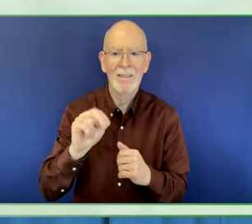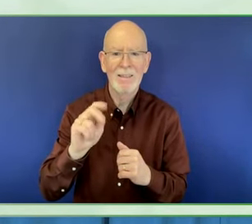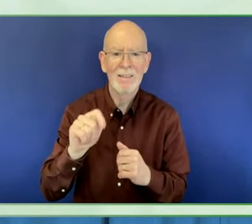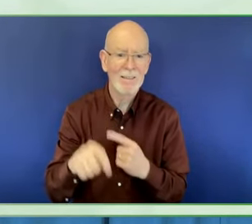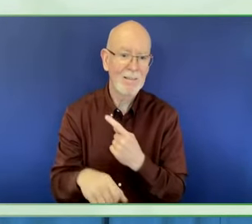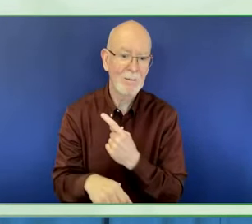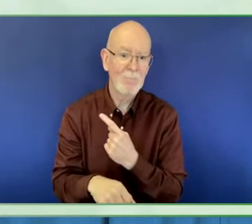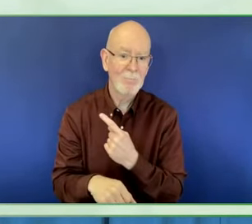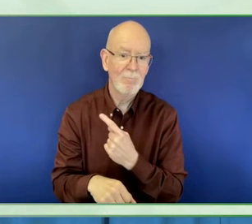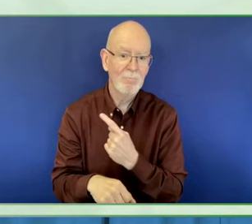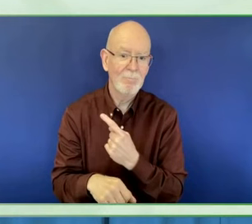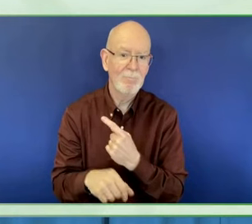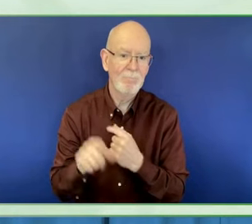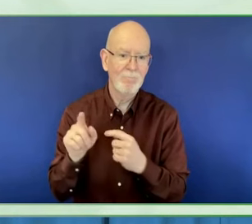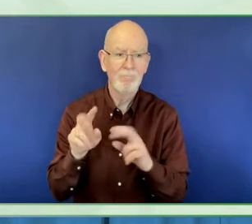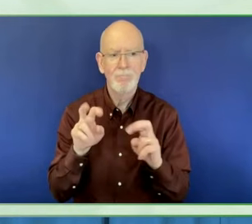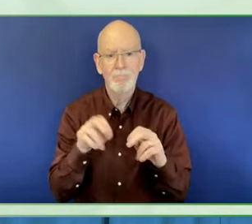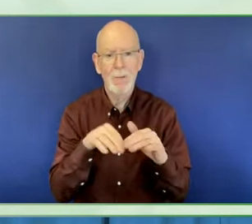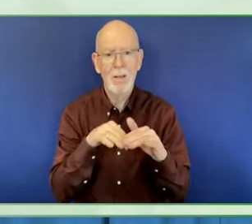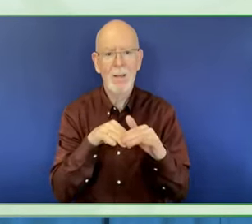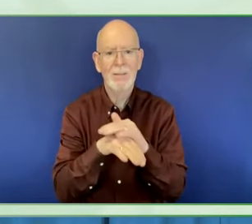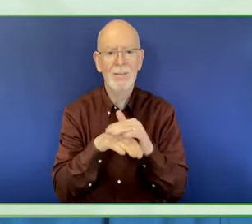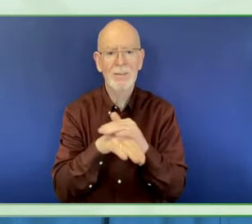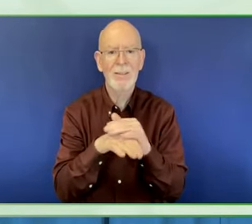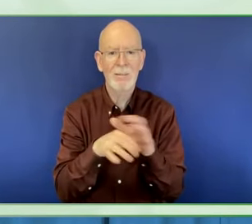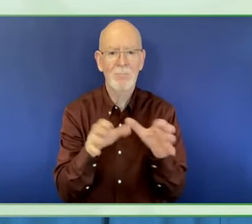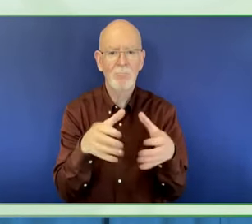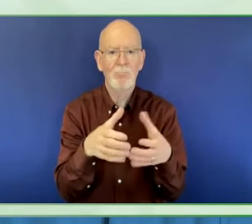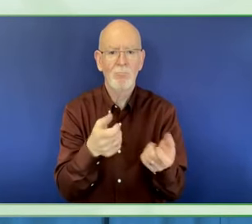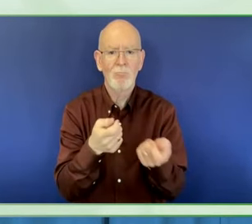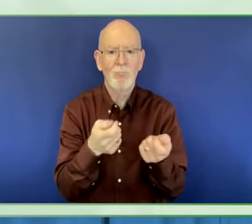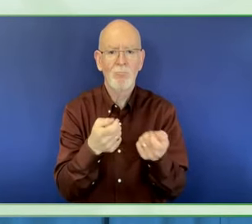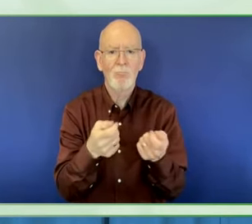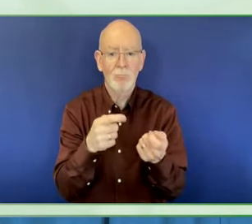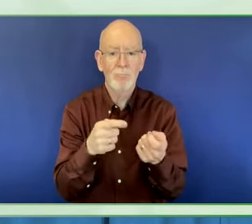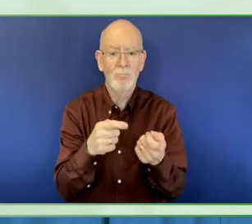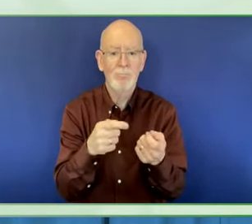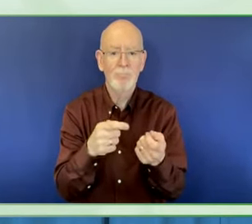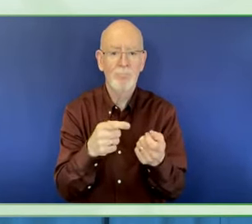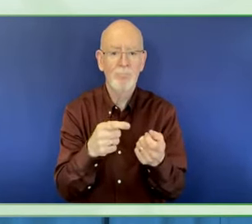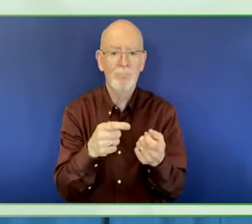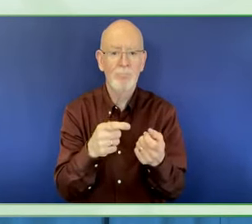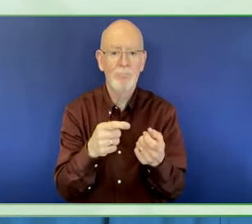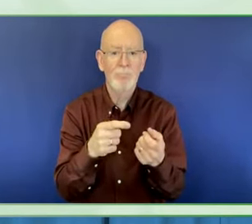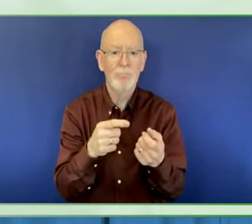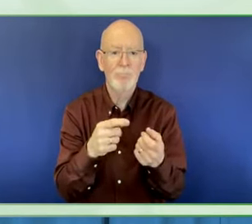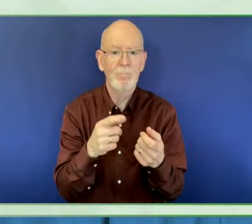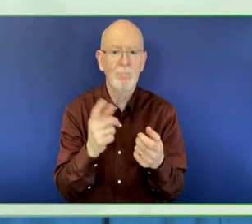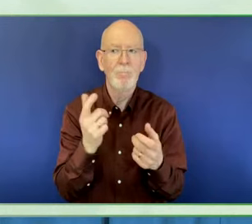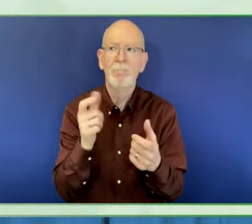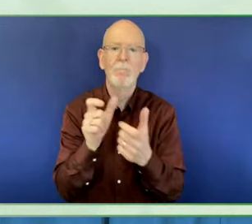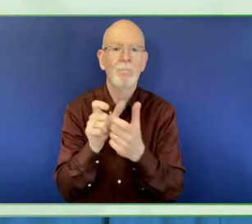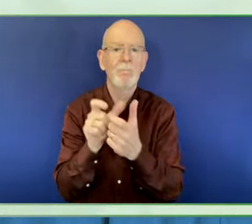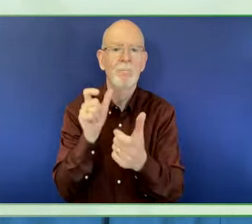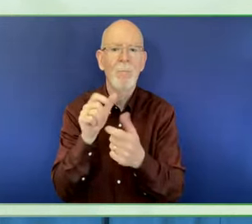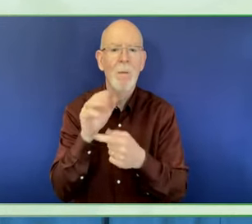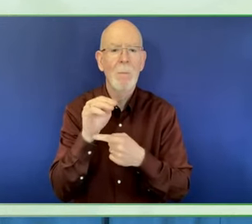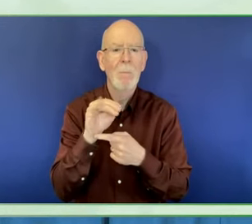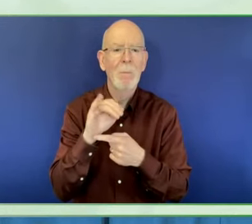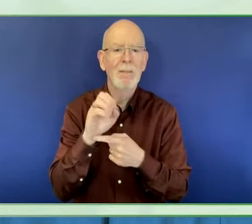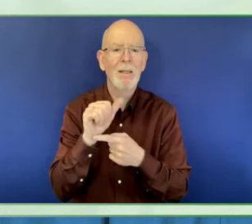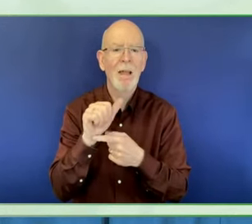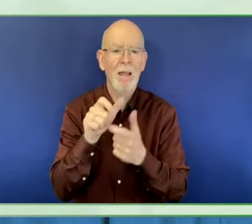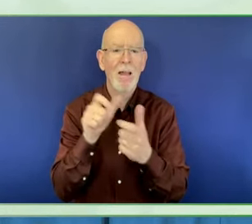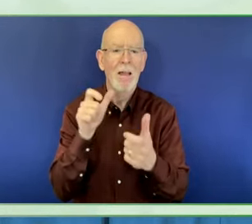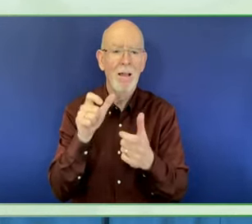way the world views and defines disability, we're changing the narrative of sex and disability representation. But we all